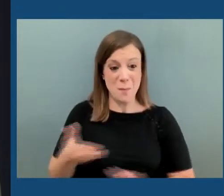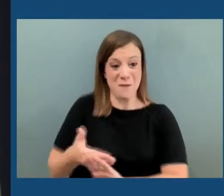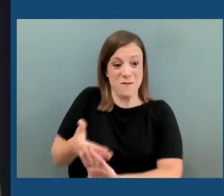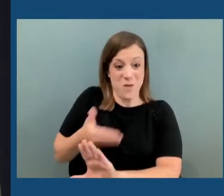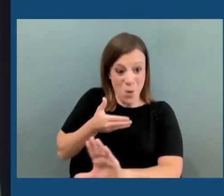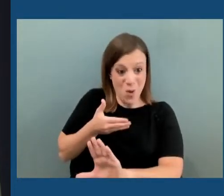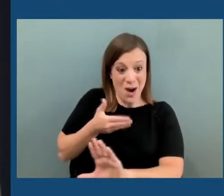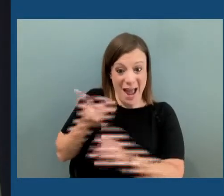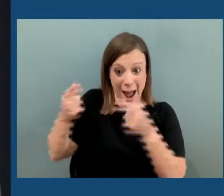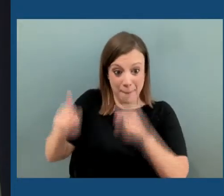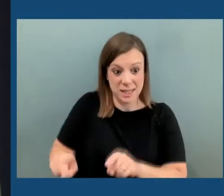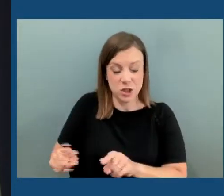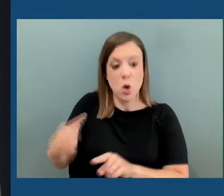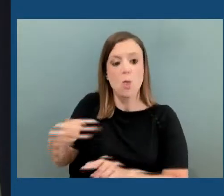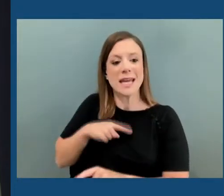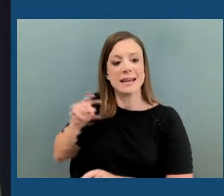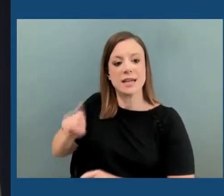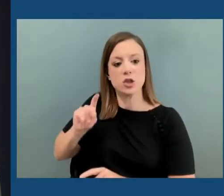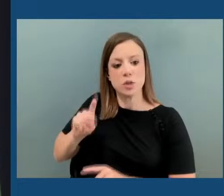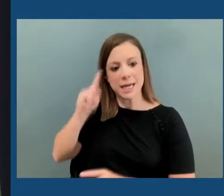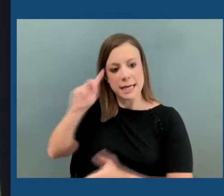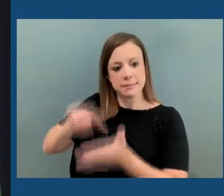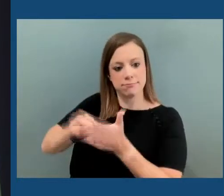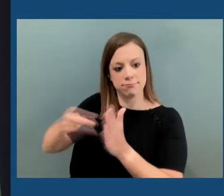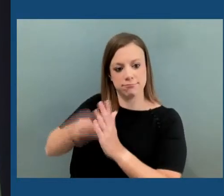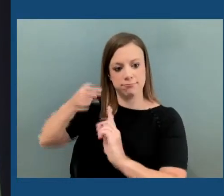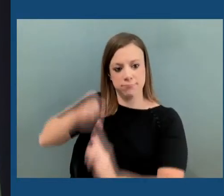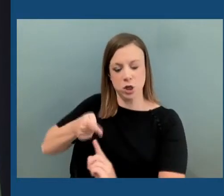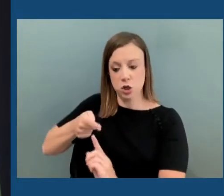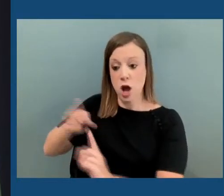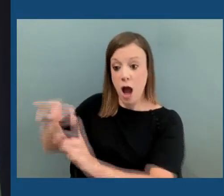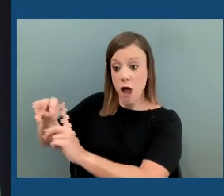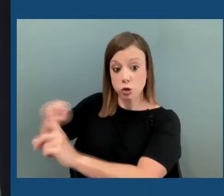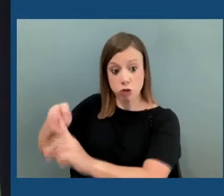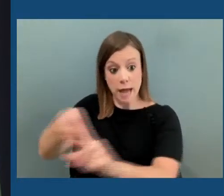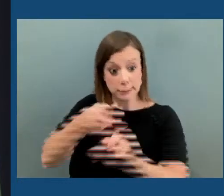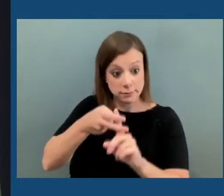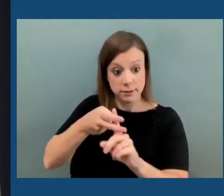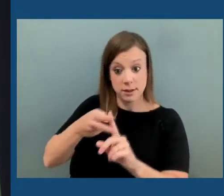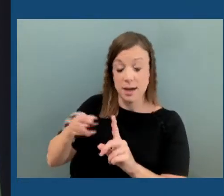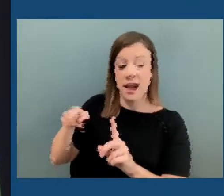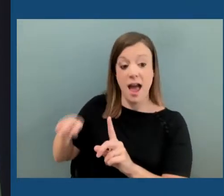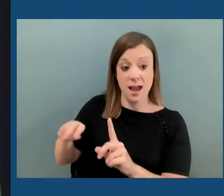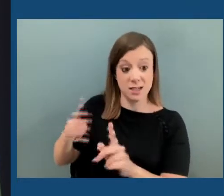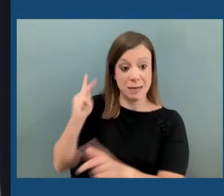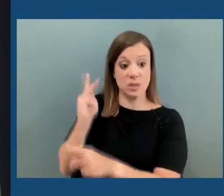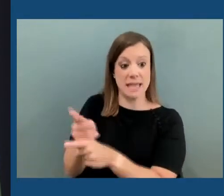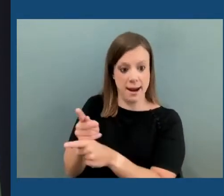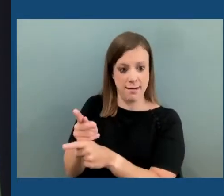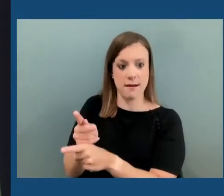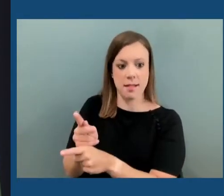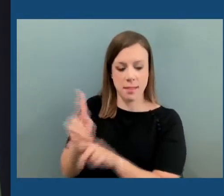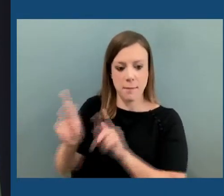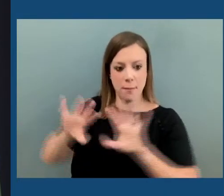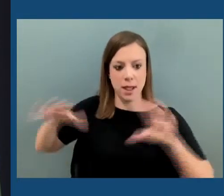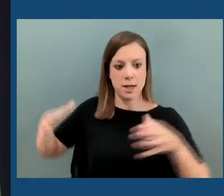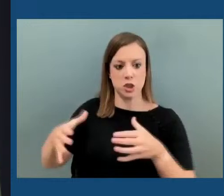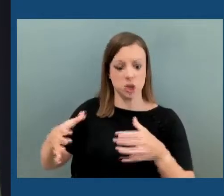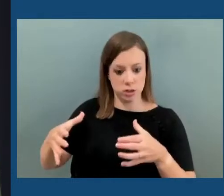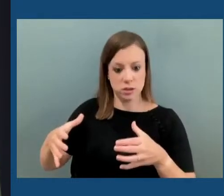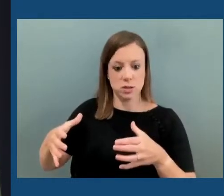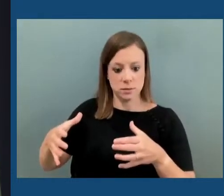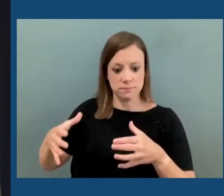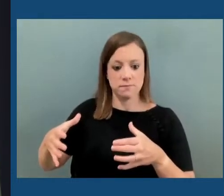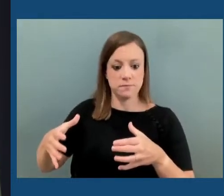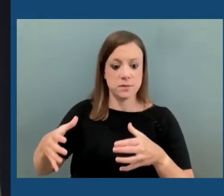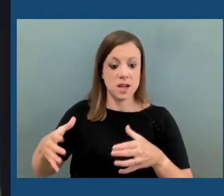and retaining population, and especially in upstate New York, than we have in the past. You know, Governor, you talked about your envy